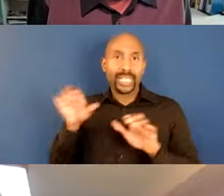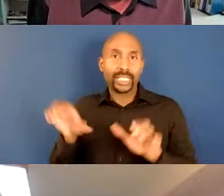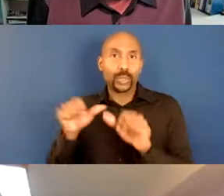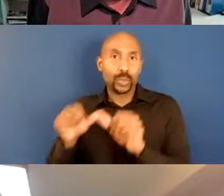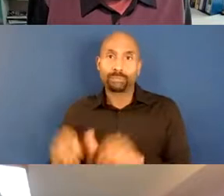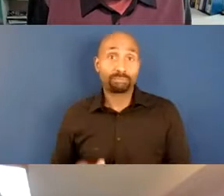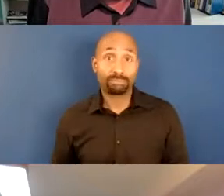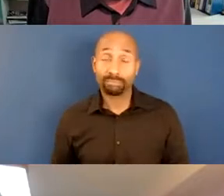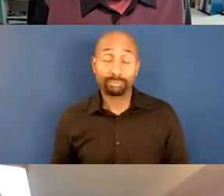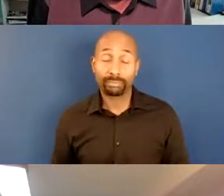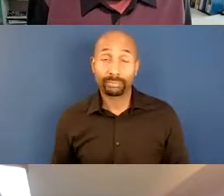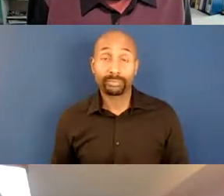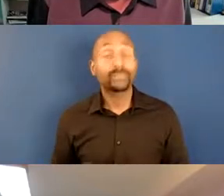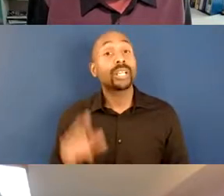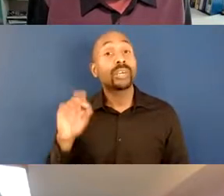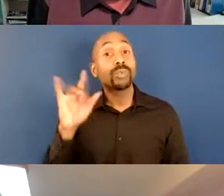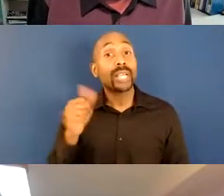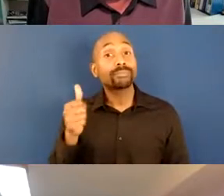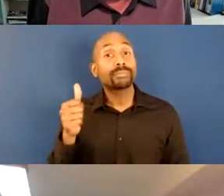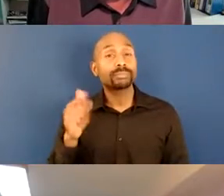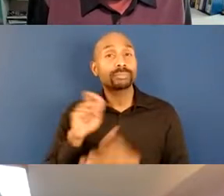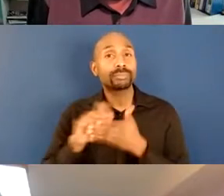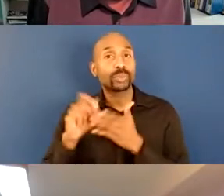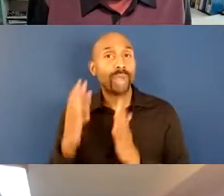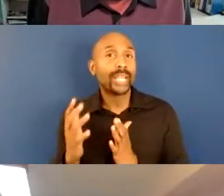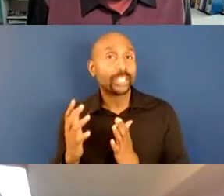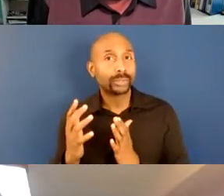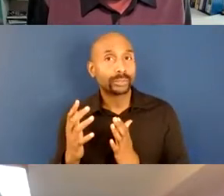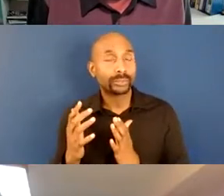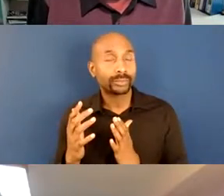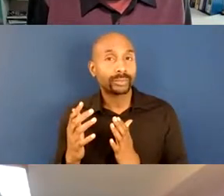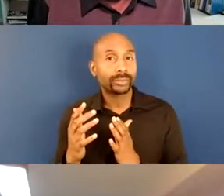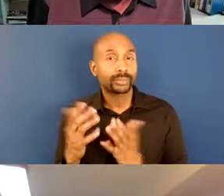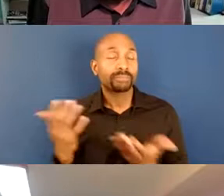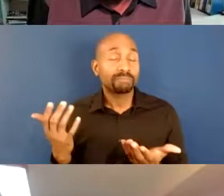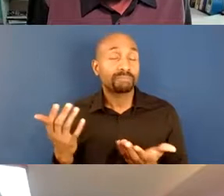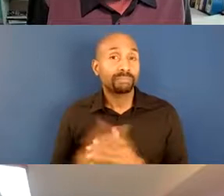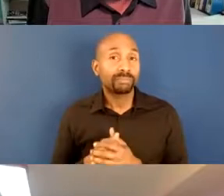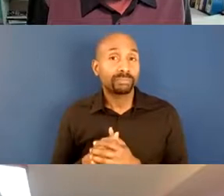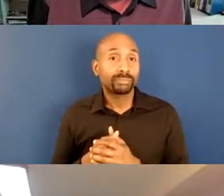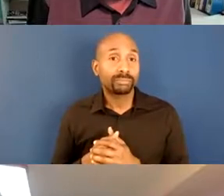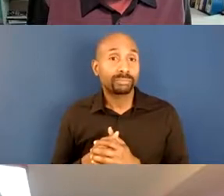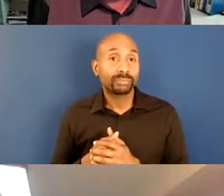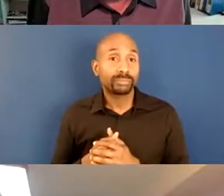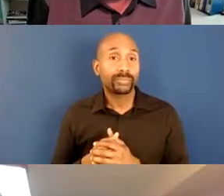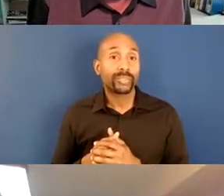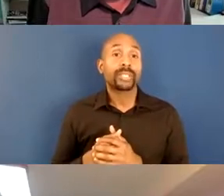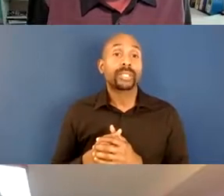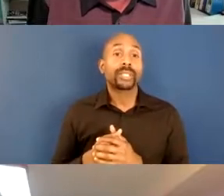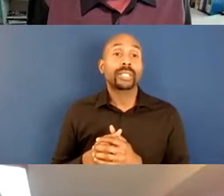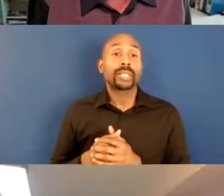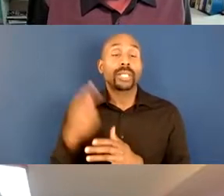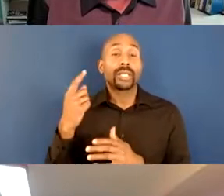That he was a writer, and what he would have contributed to the global struggle for